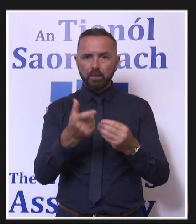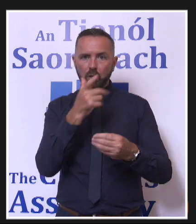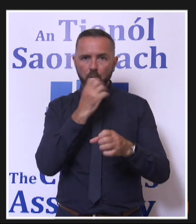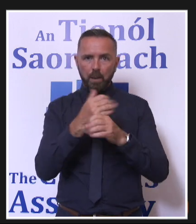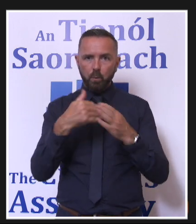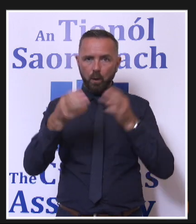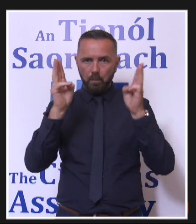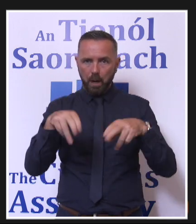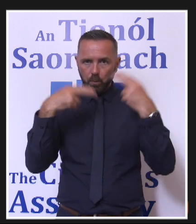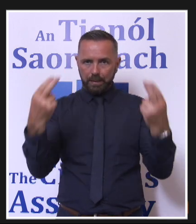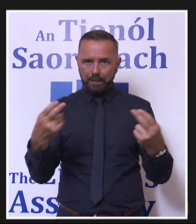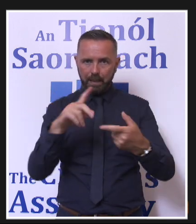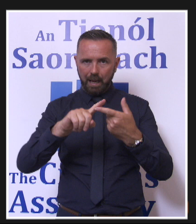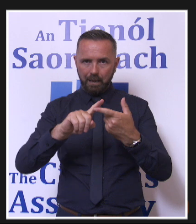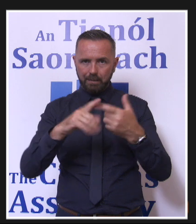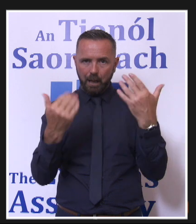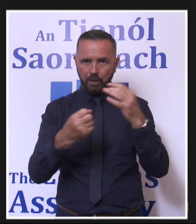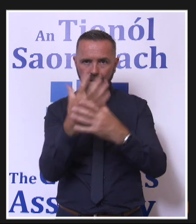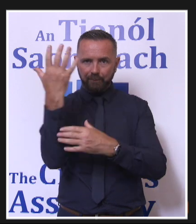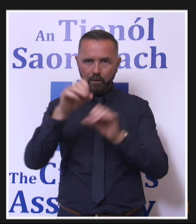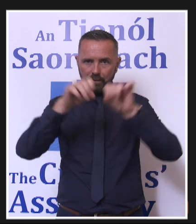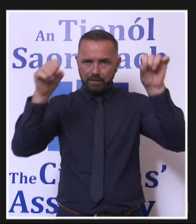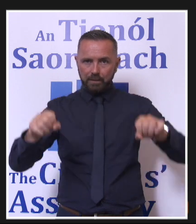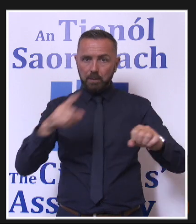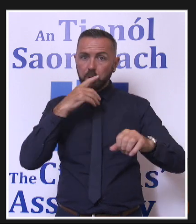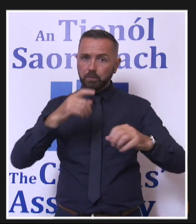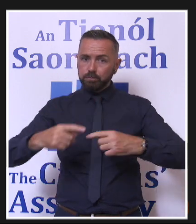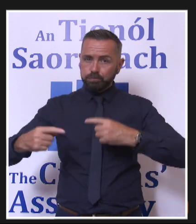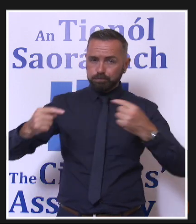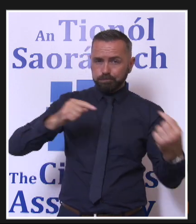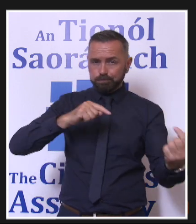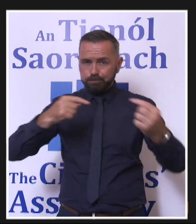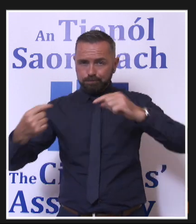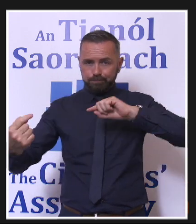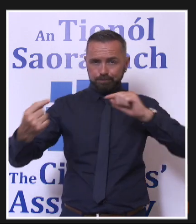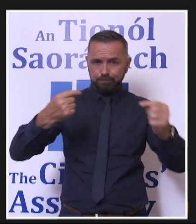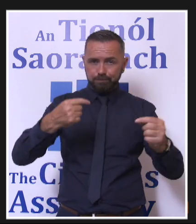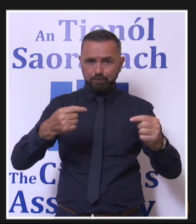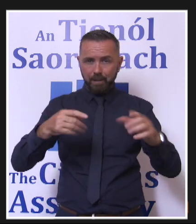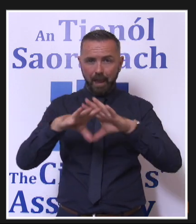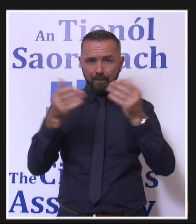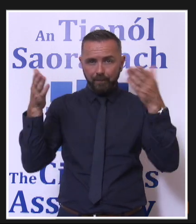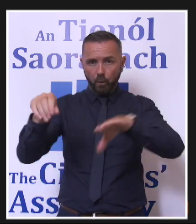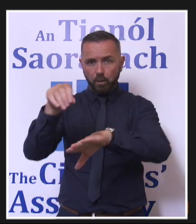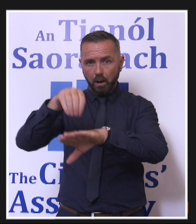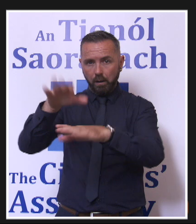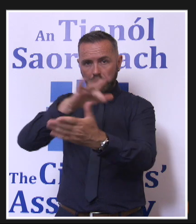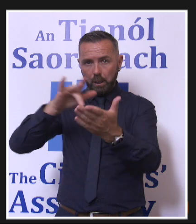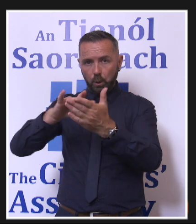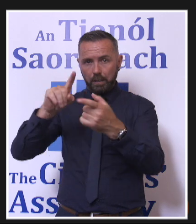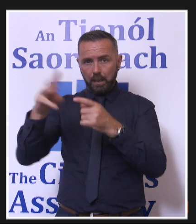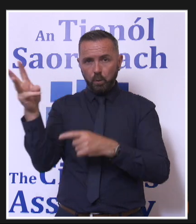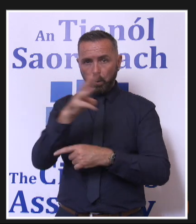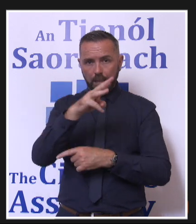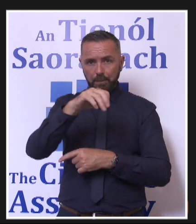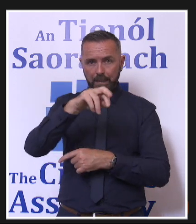powers we need, how do we evolve this system. Bear in mind, we are fighting a very London-centric country here, or Westminster-centric country.